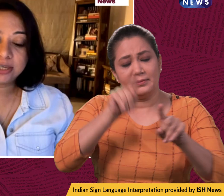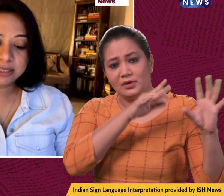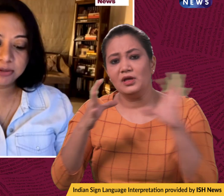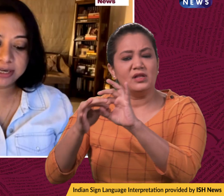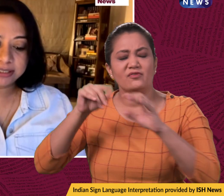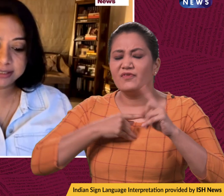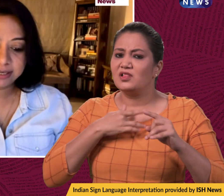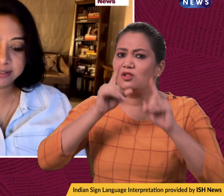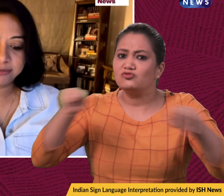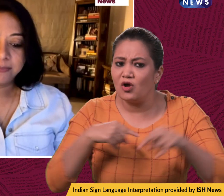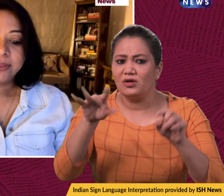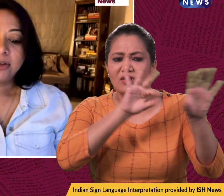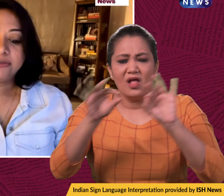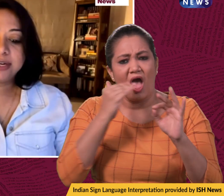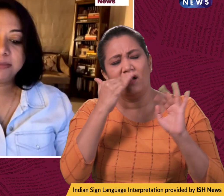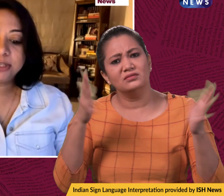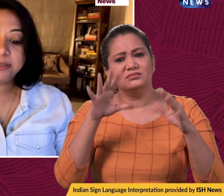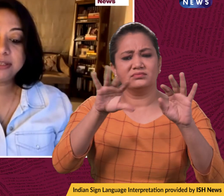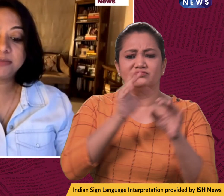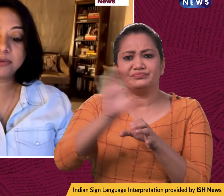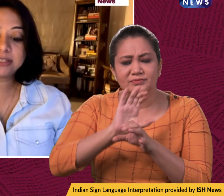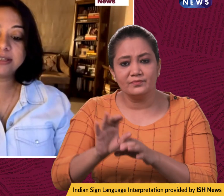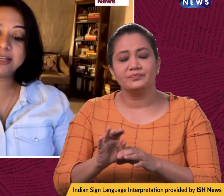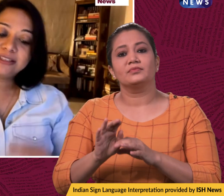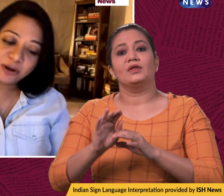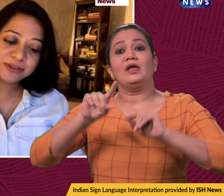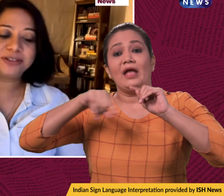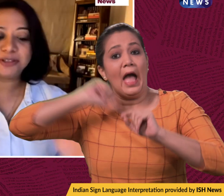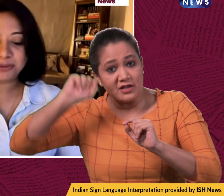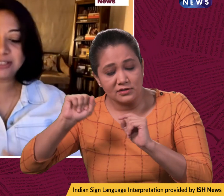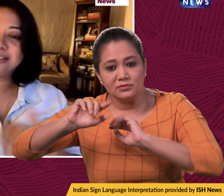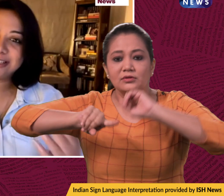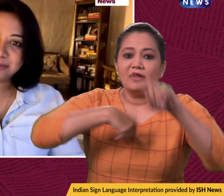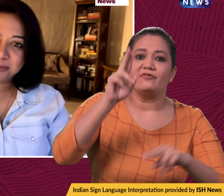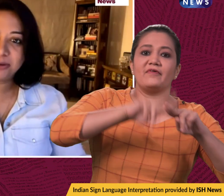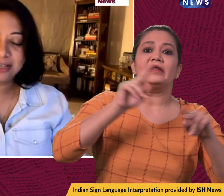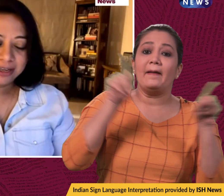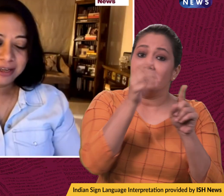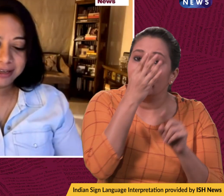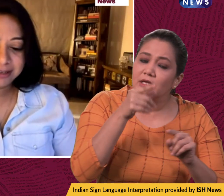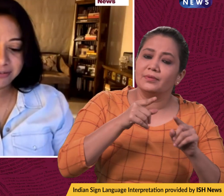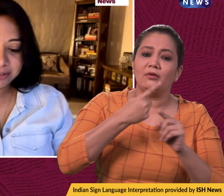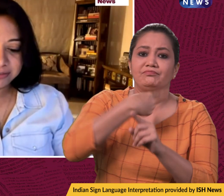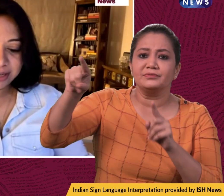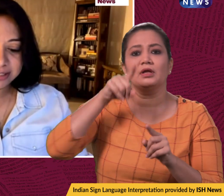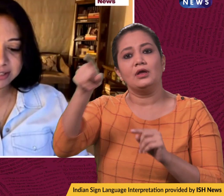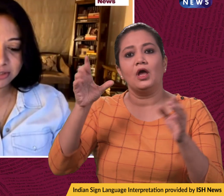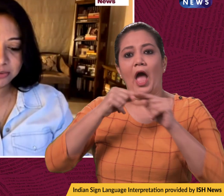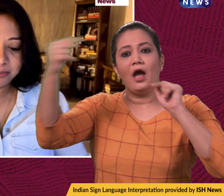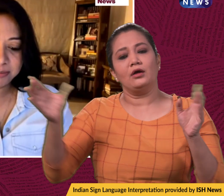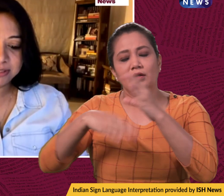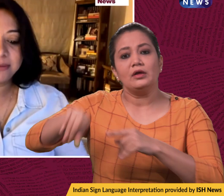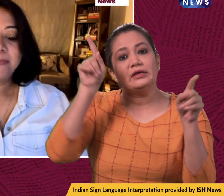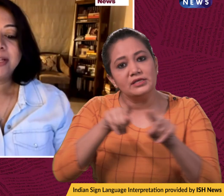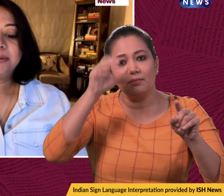the suspension undemocratic and selective. On Friday, BTP leaders protested against the opposition's protest at the same spot in front of the Gandhi